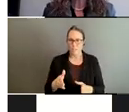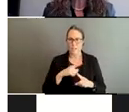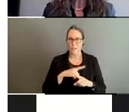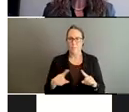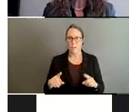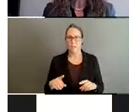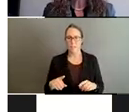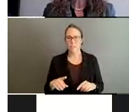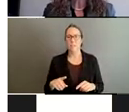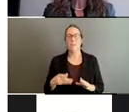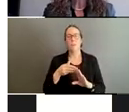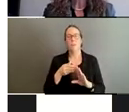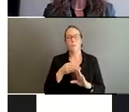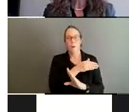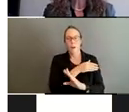occurring,